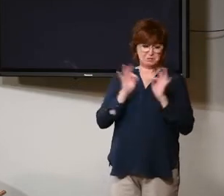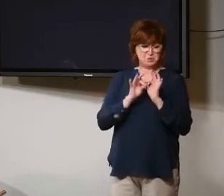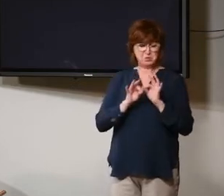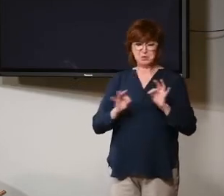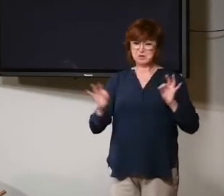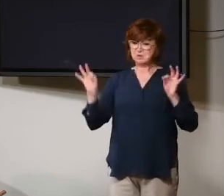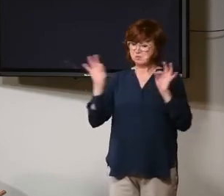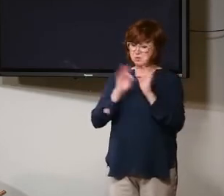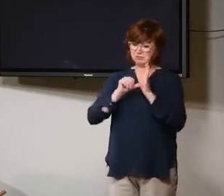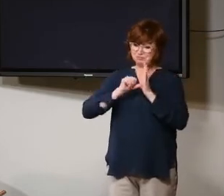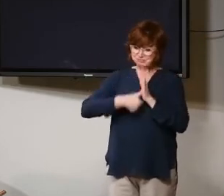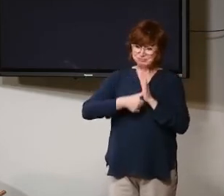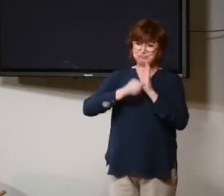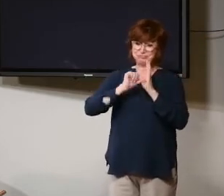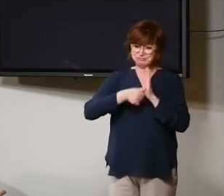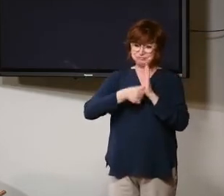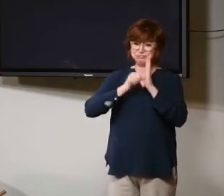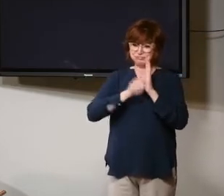that we